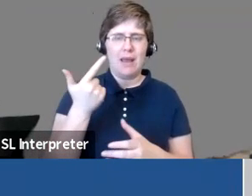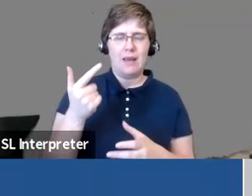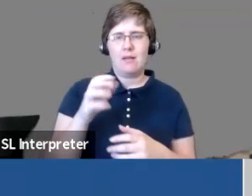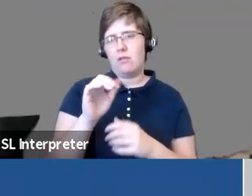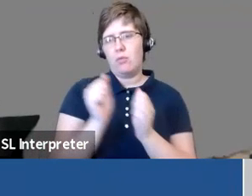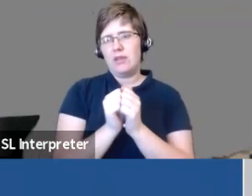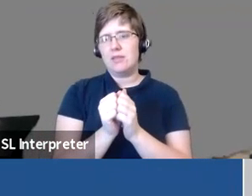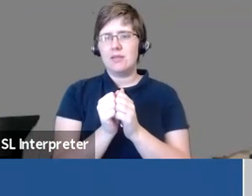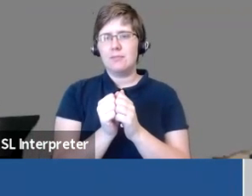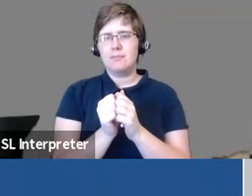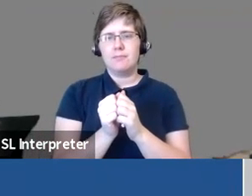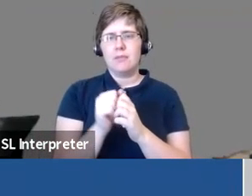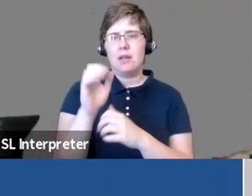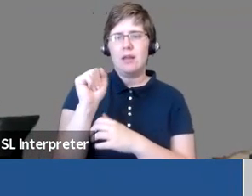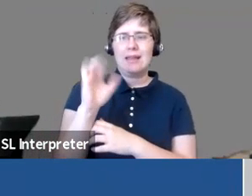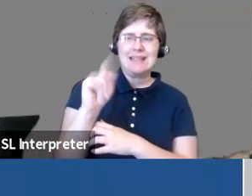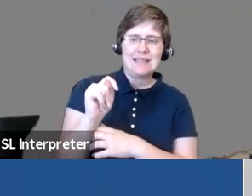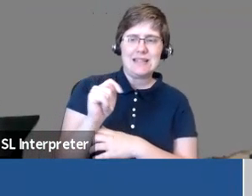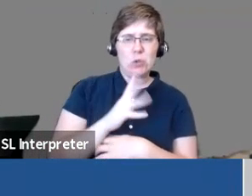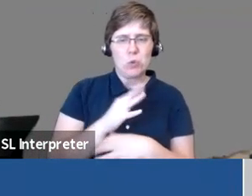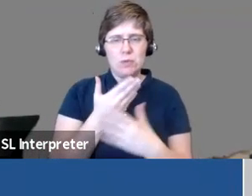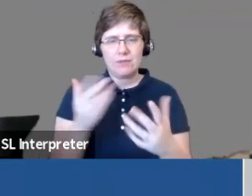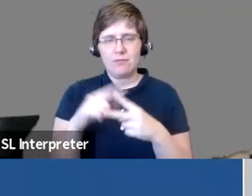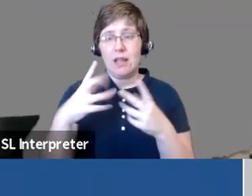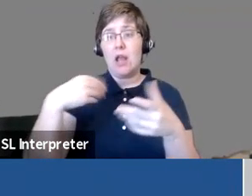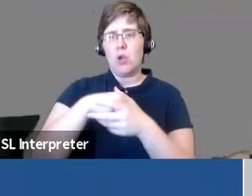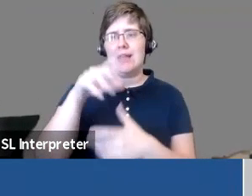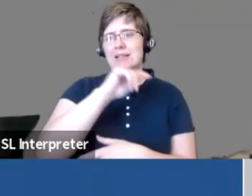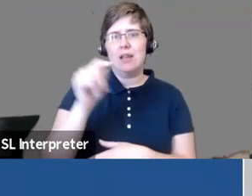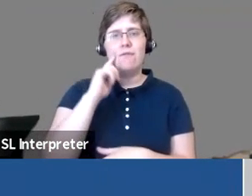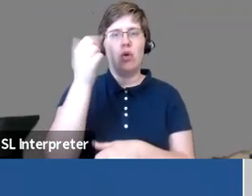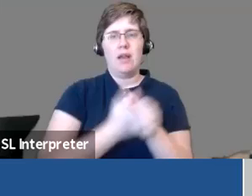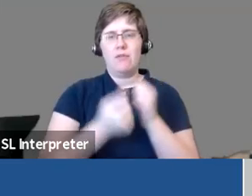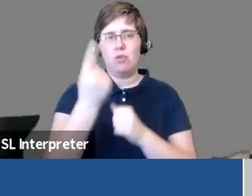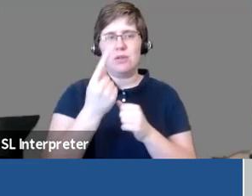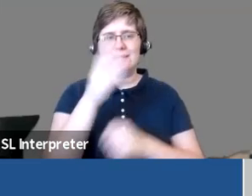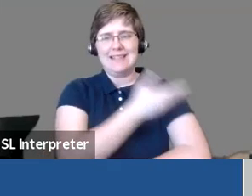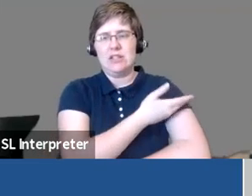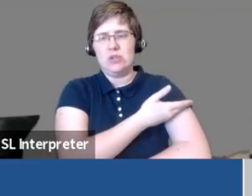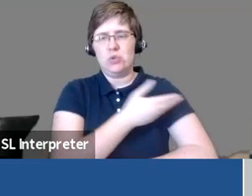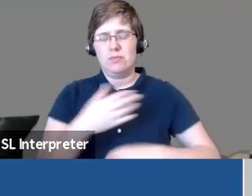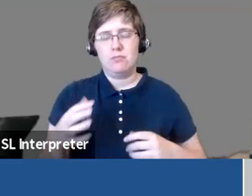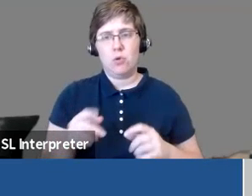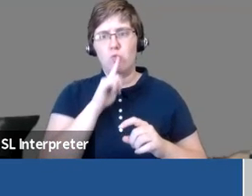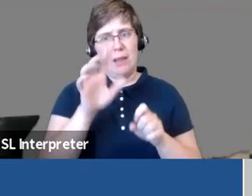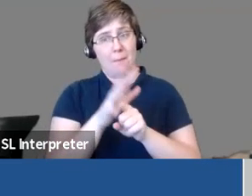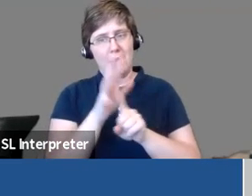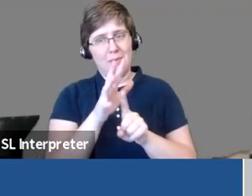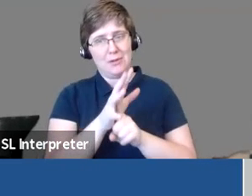ADA or of ACT swag, including a Toledo Is for Everyone t-shirt, which have been very popular.